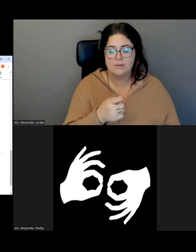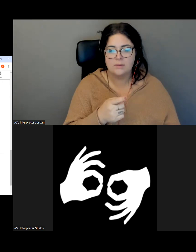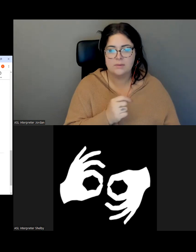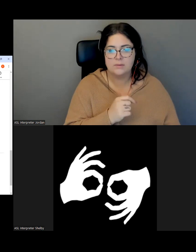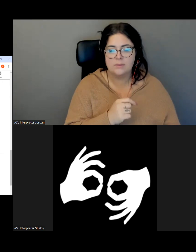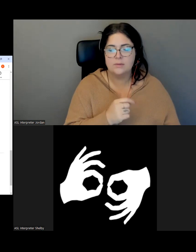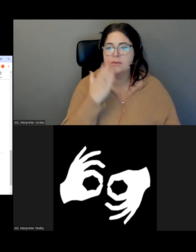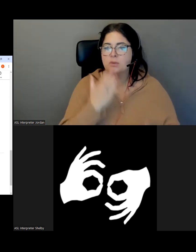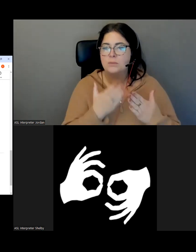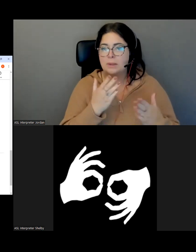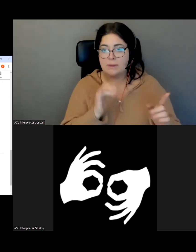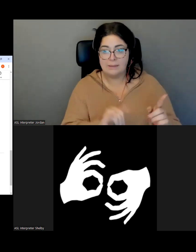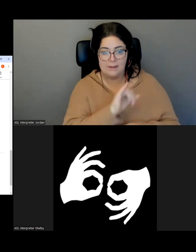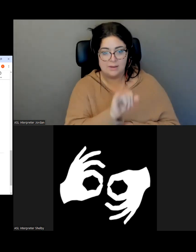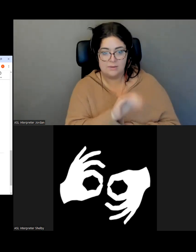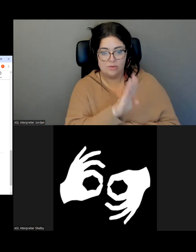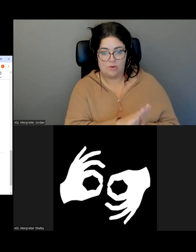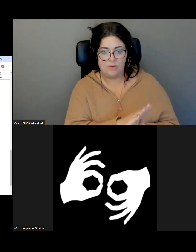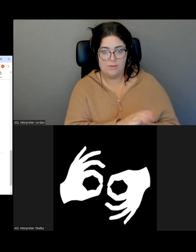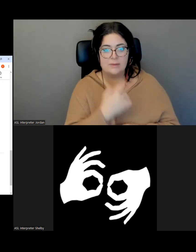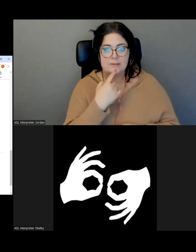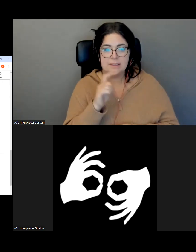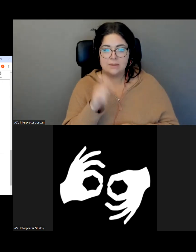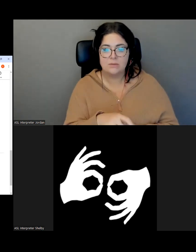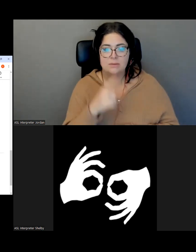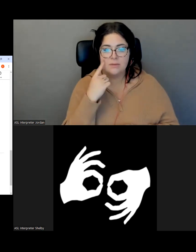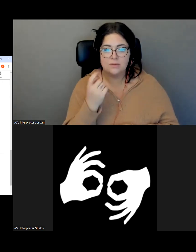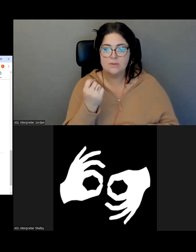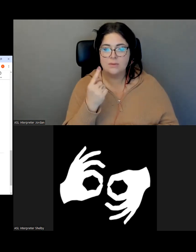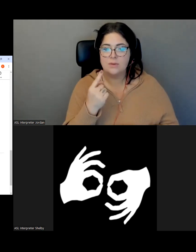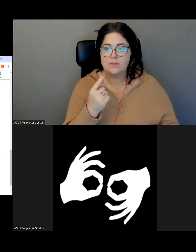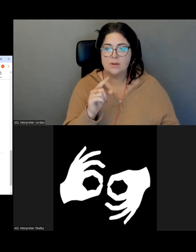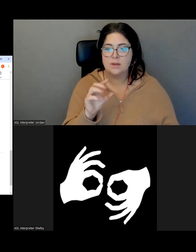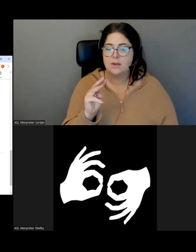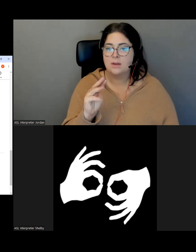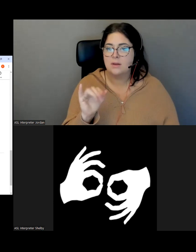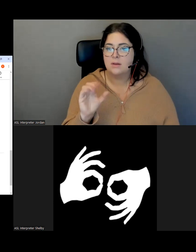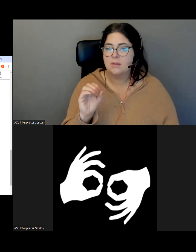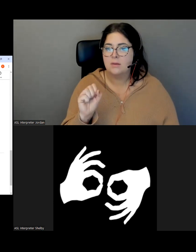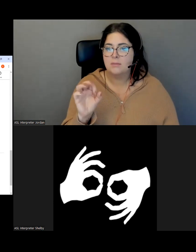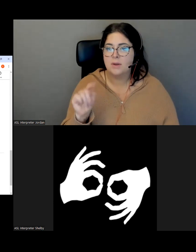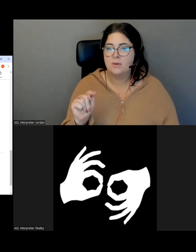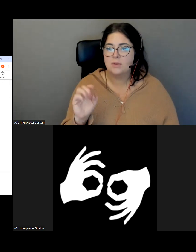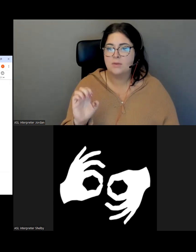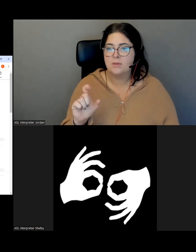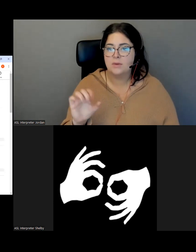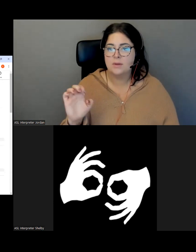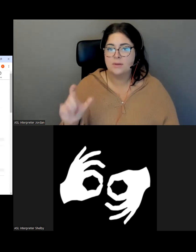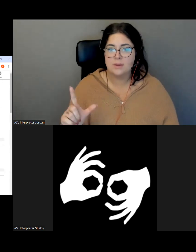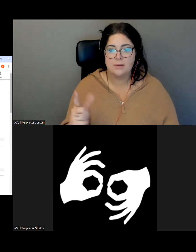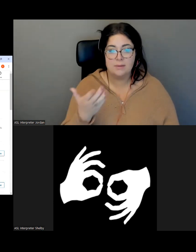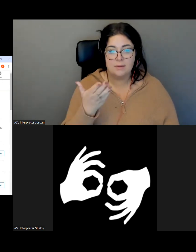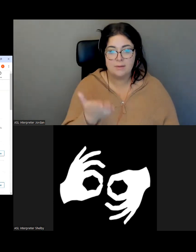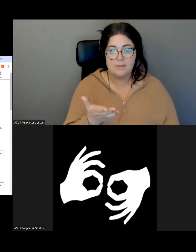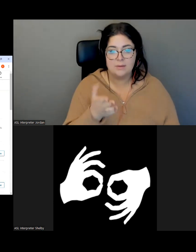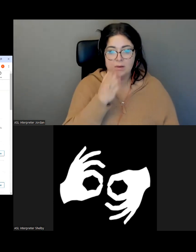the resume, or not the resume, the job description says that it needs someone who knows Microsoft Excel. If I click on this, it's